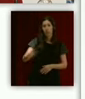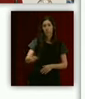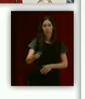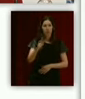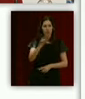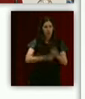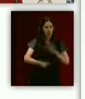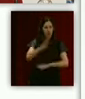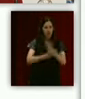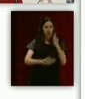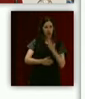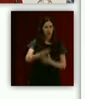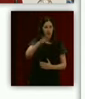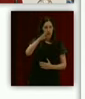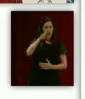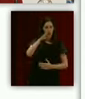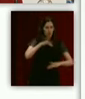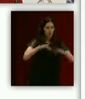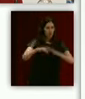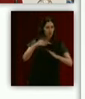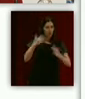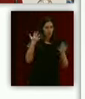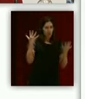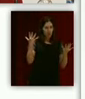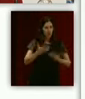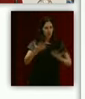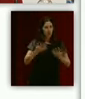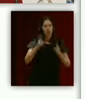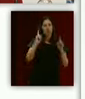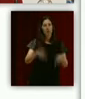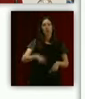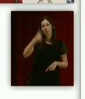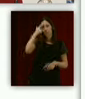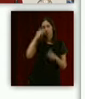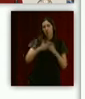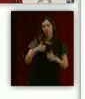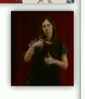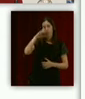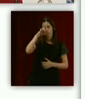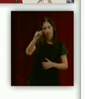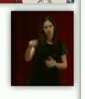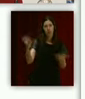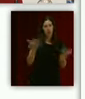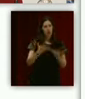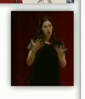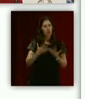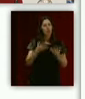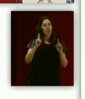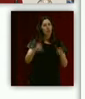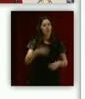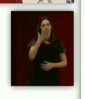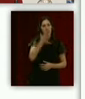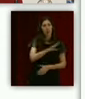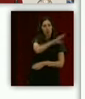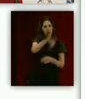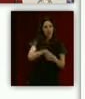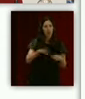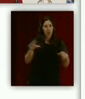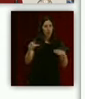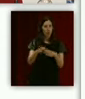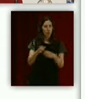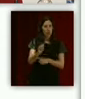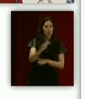didn't impact their ability to control the application, because if they have serious motor impairment or cognitive